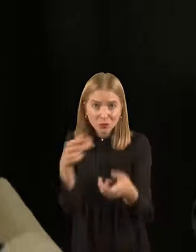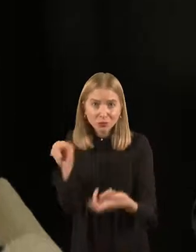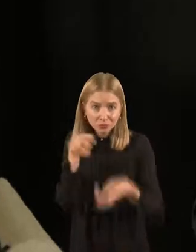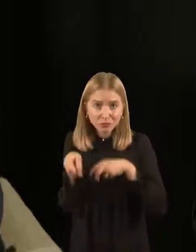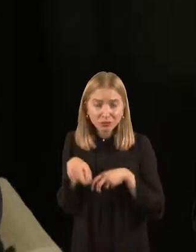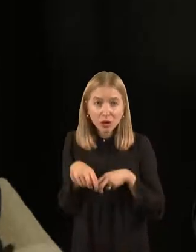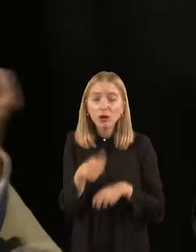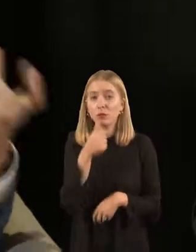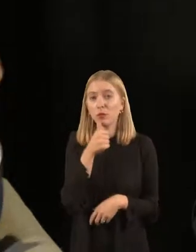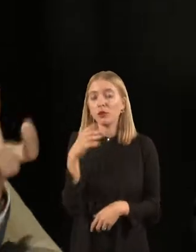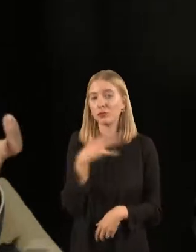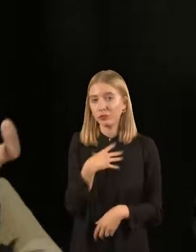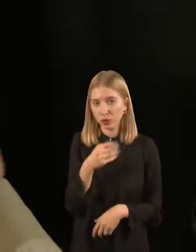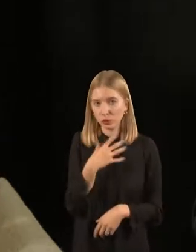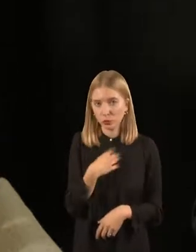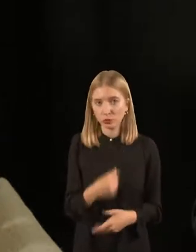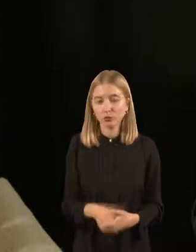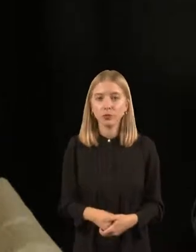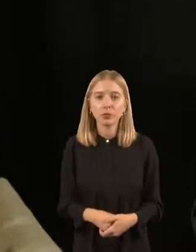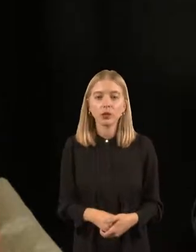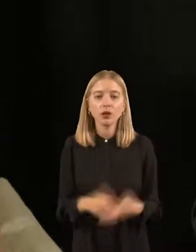do we want to ride a bus?